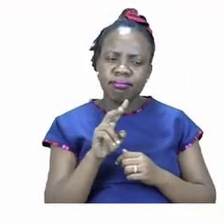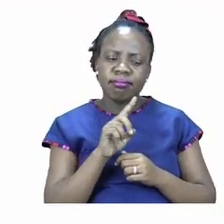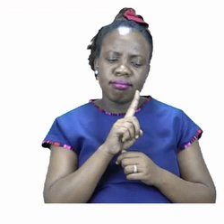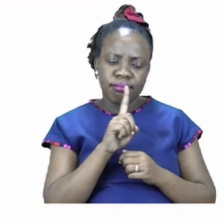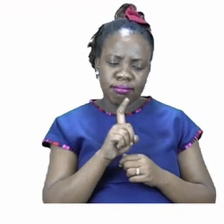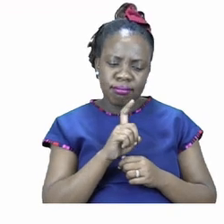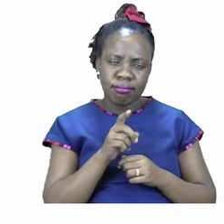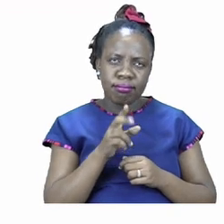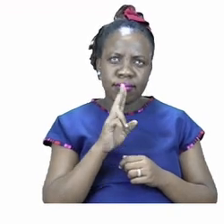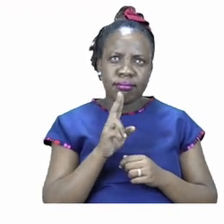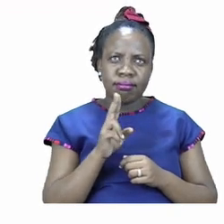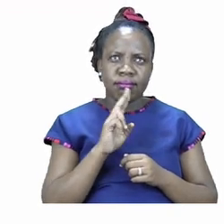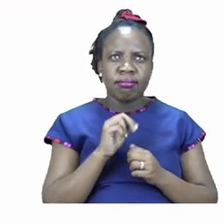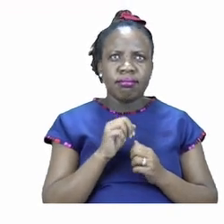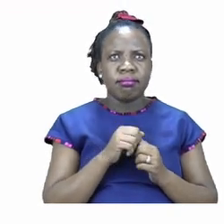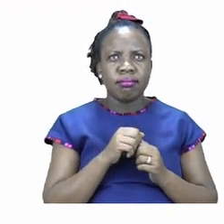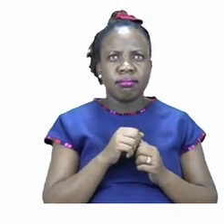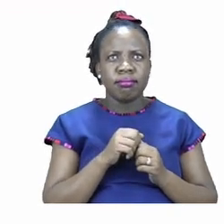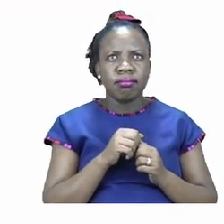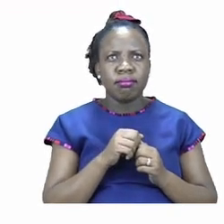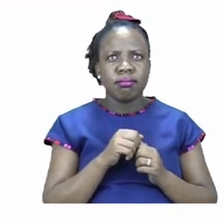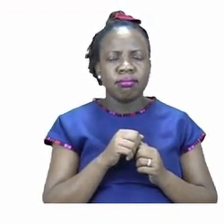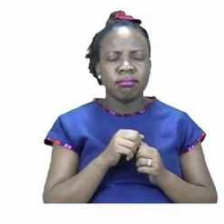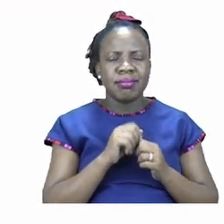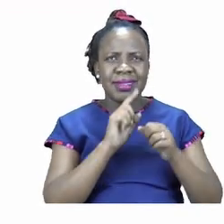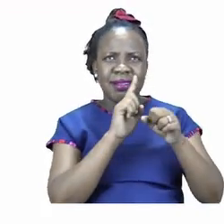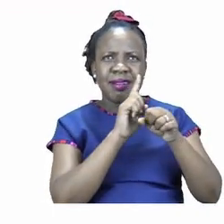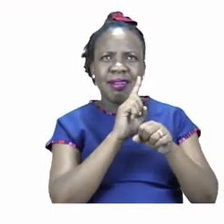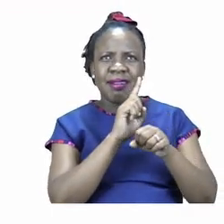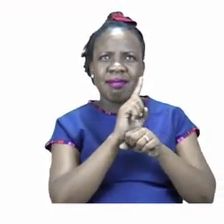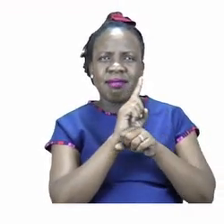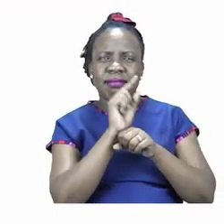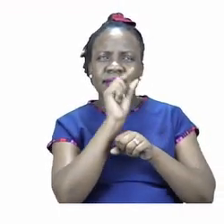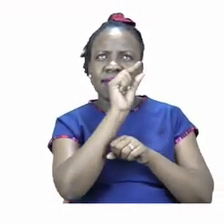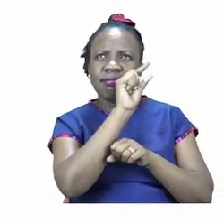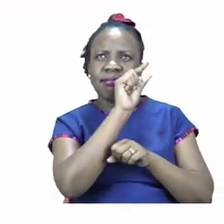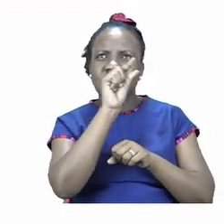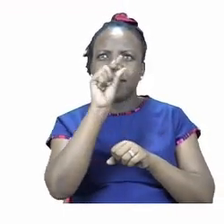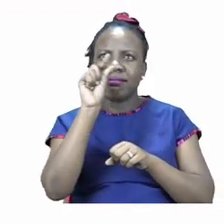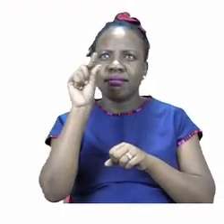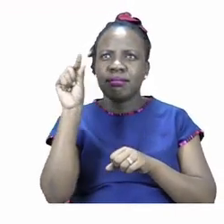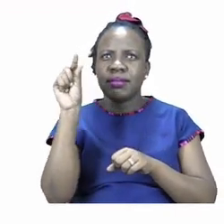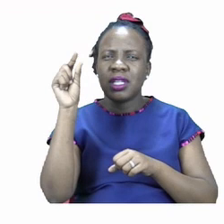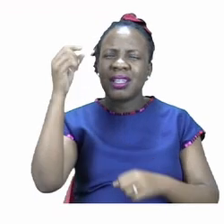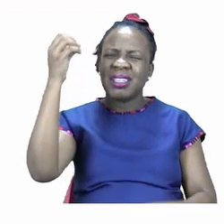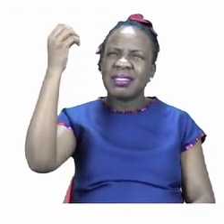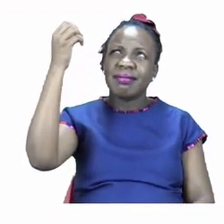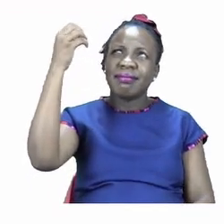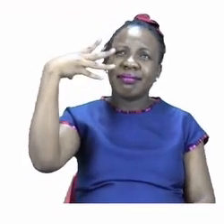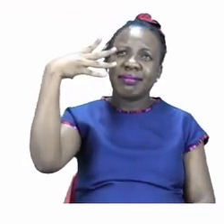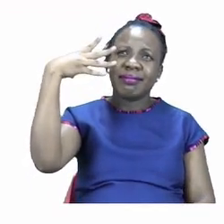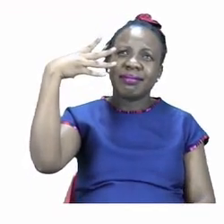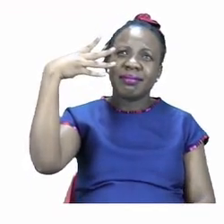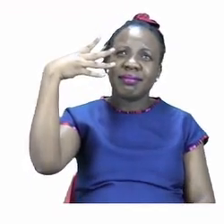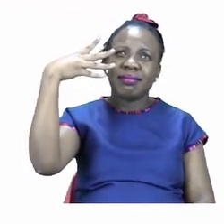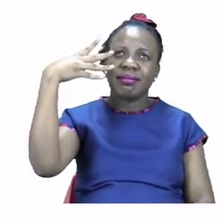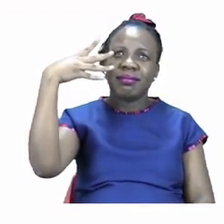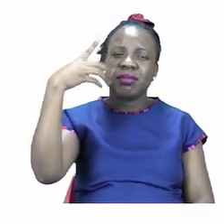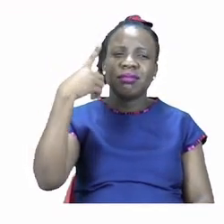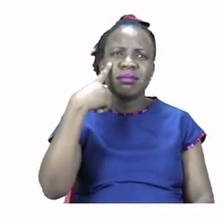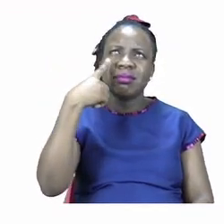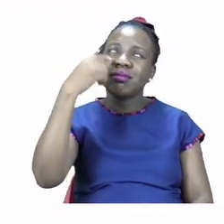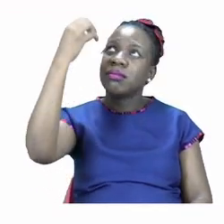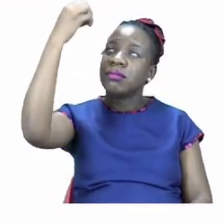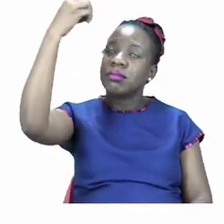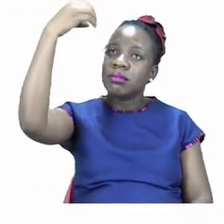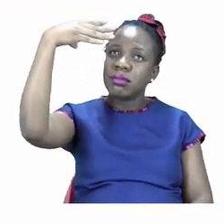The first picture we can see is of sunny. Now, sunny, boys and girls, you can see it has a sun. And